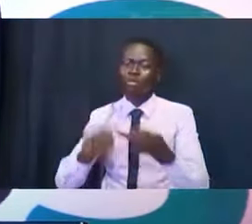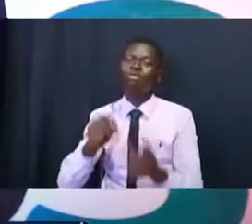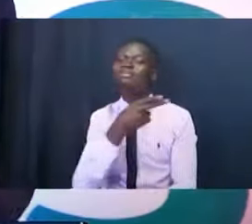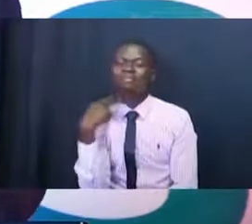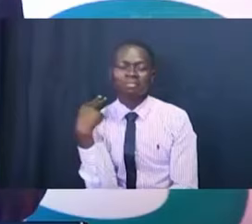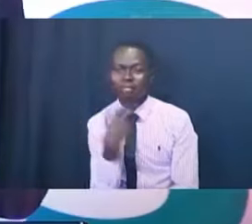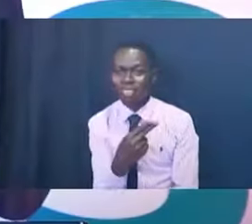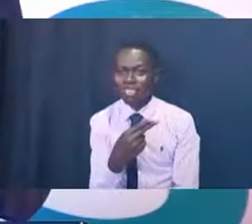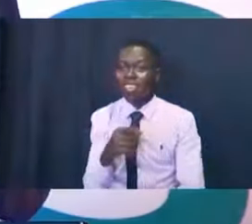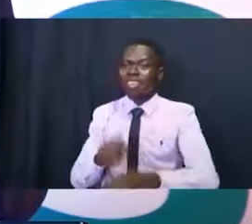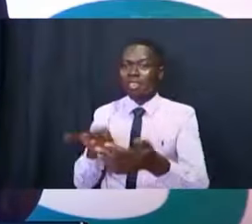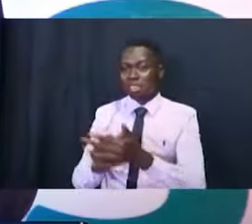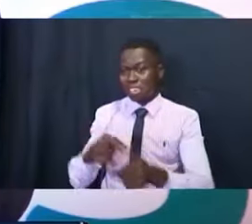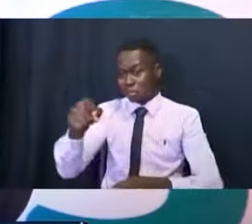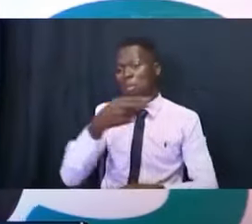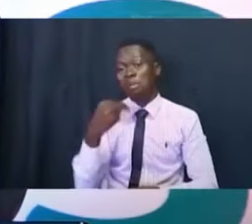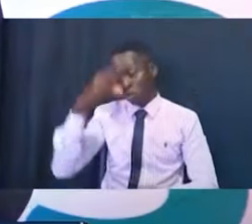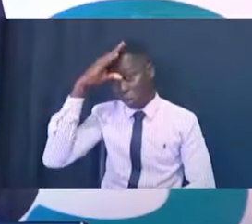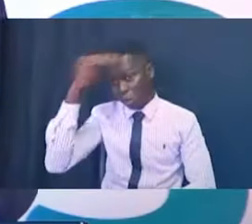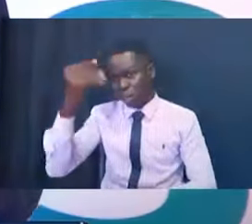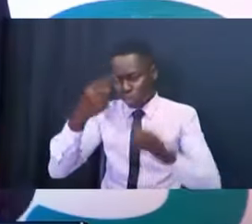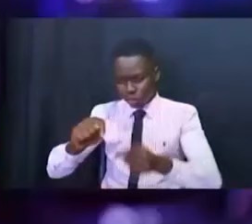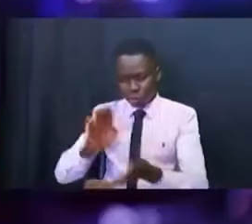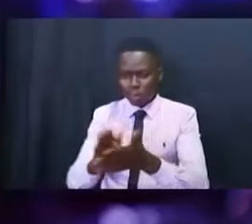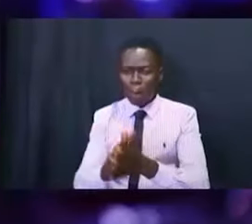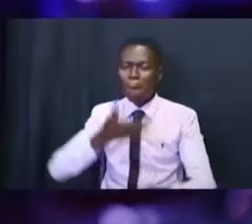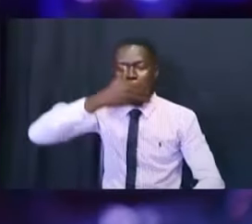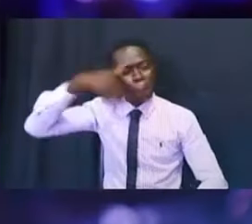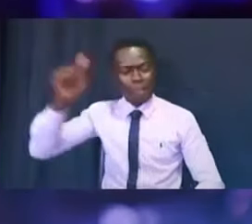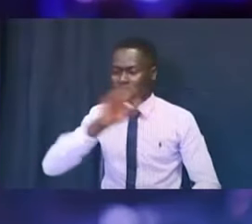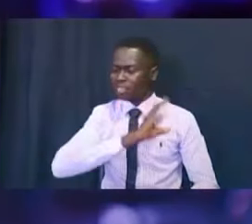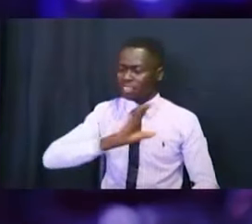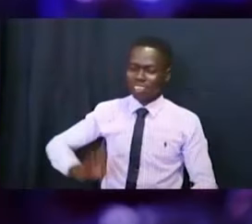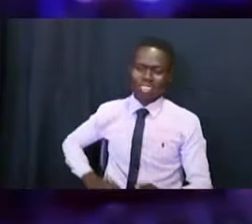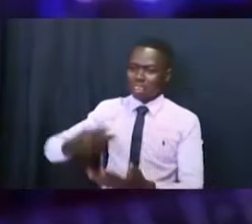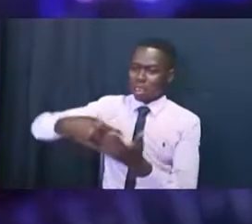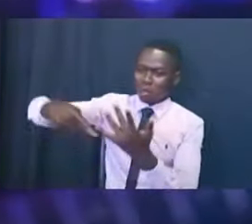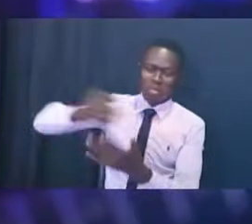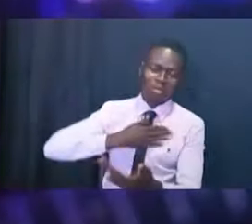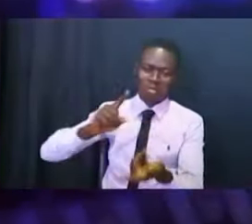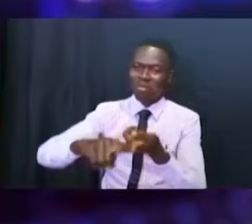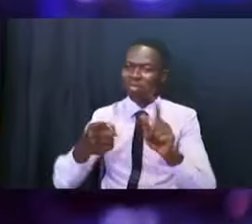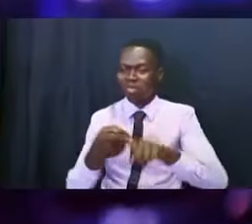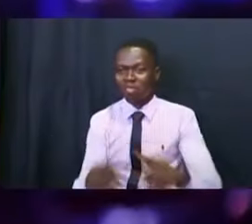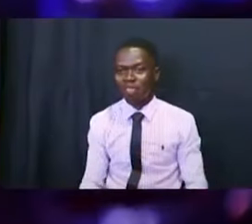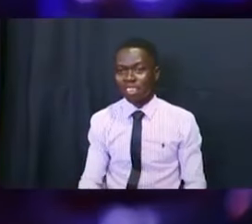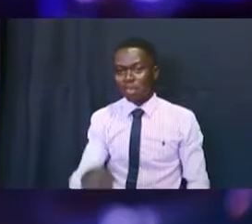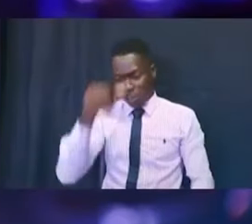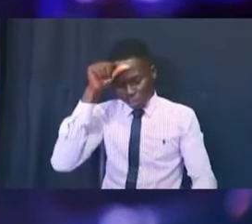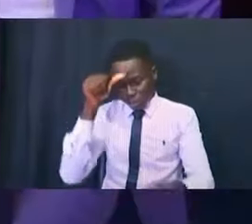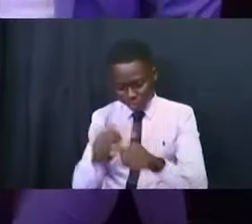meet when we were boys I try to be the best Christian among them I remember when I was